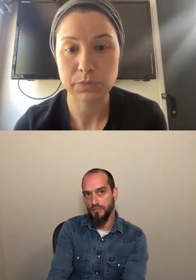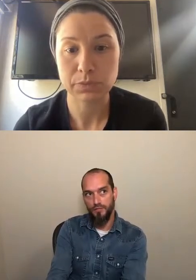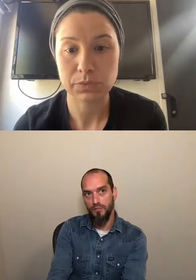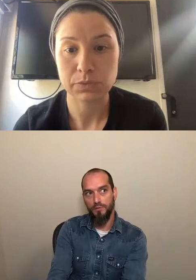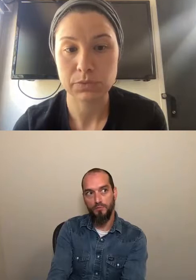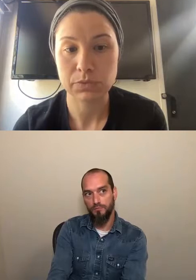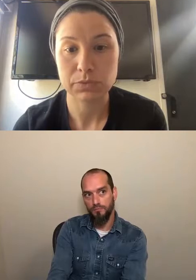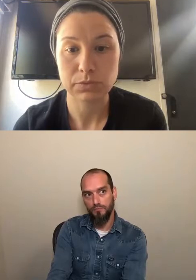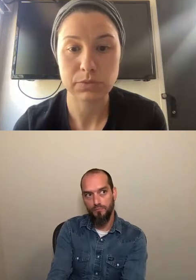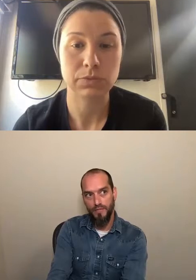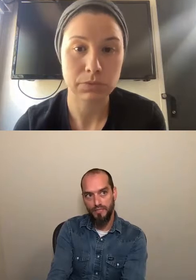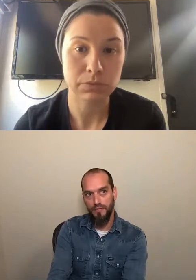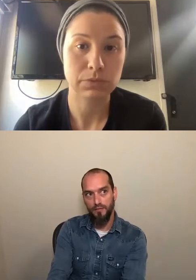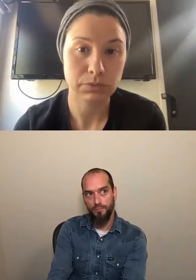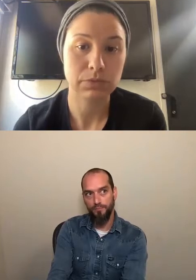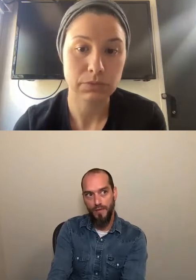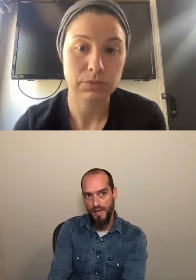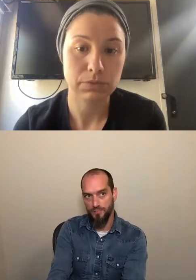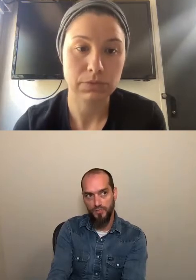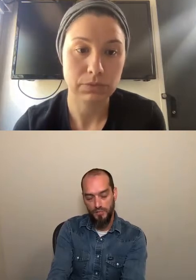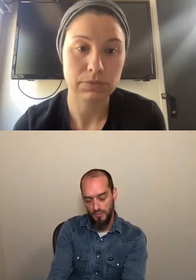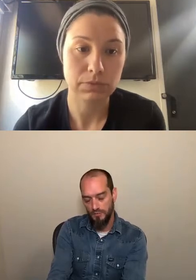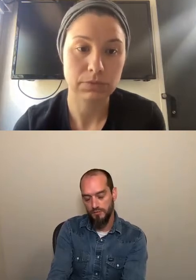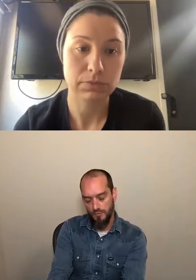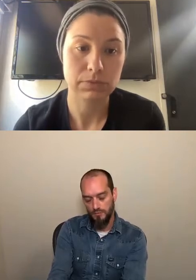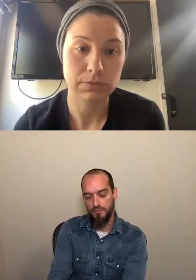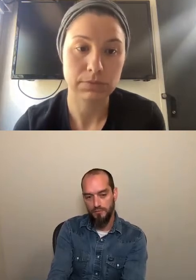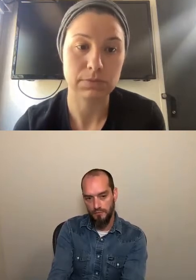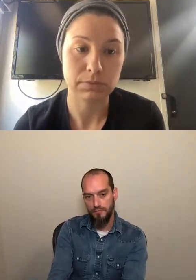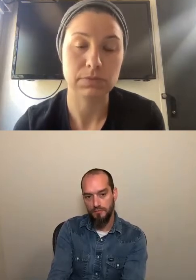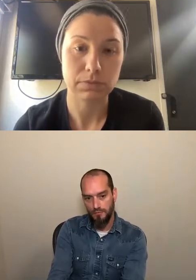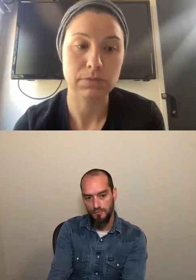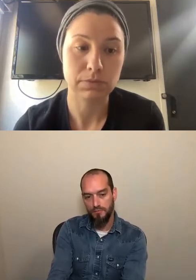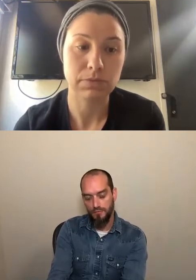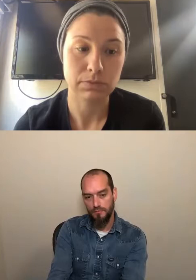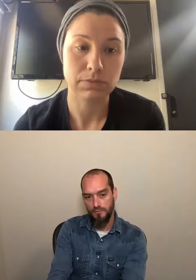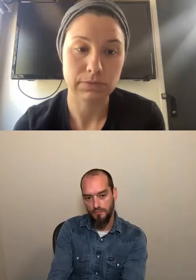Stachybotrys, cotyledonum, Penicillium, aspergillus.